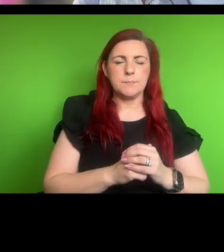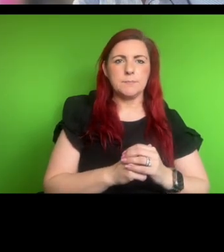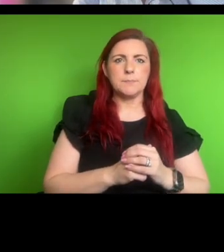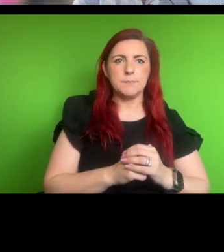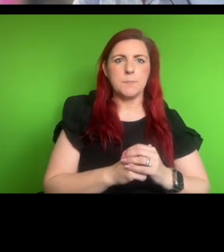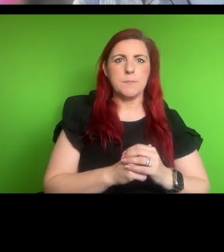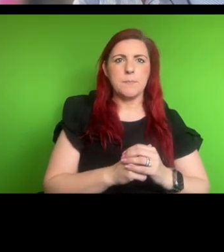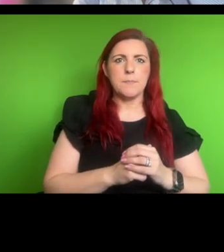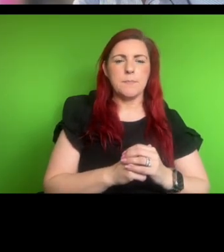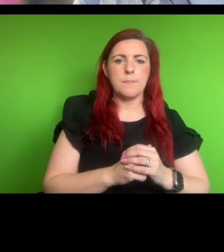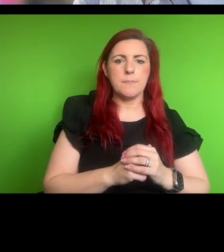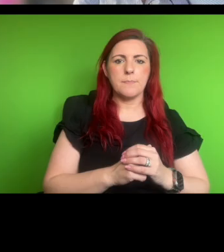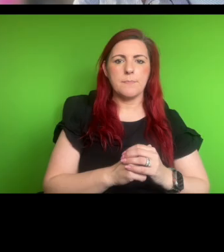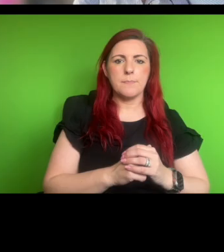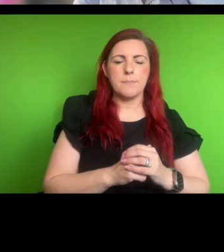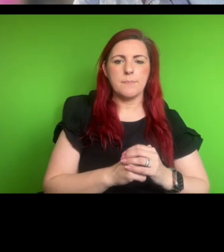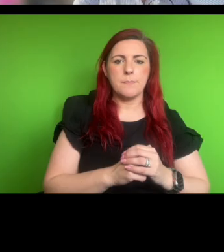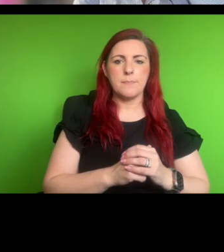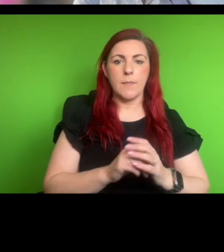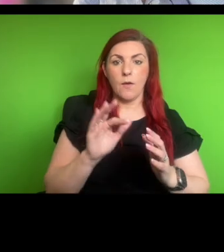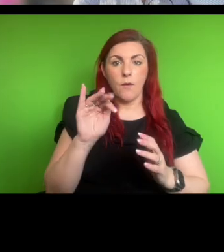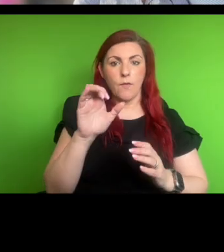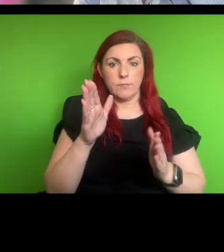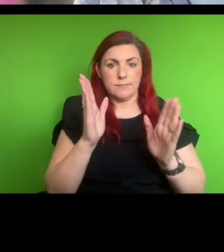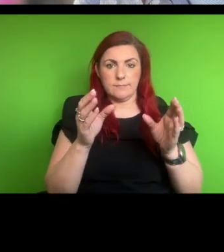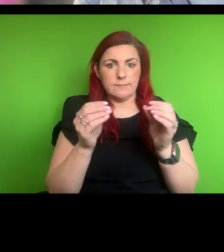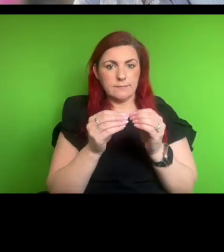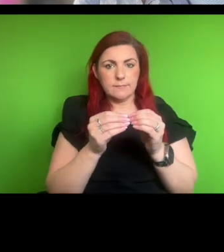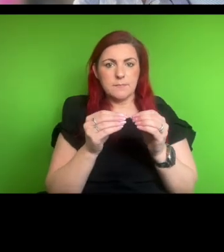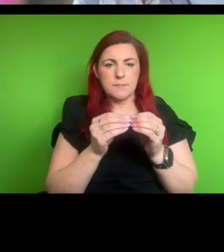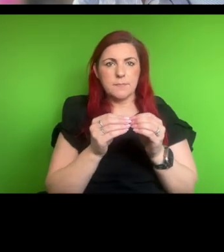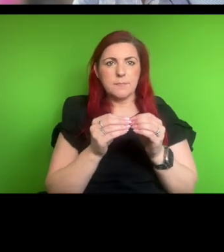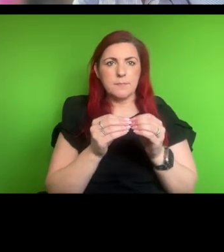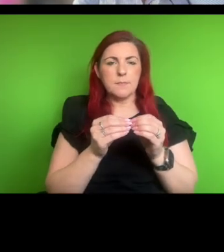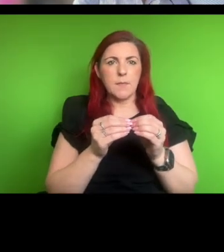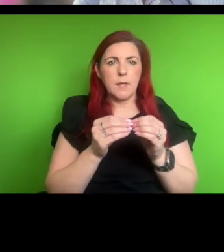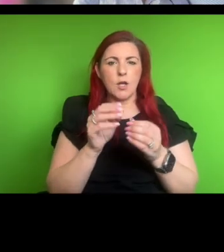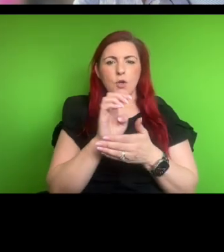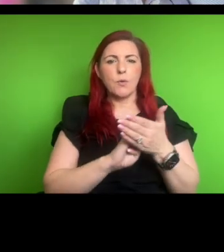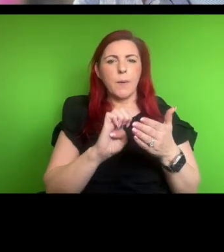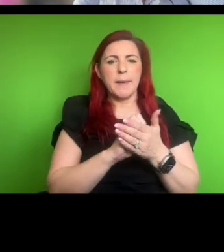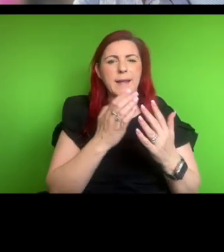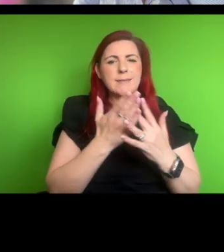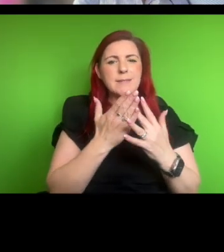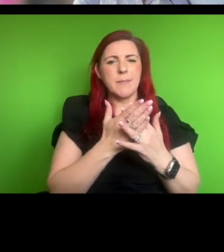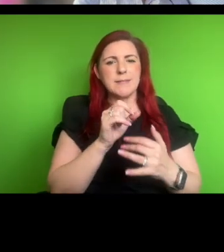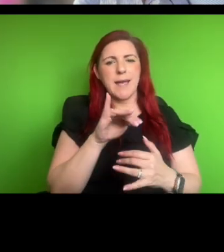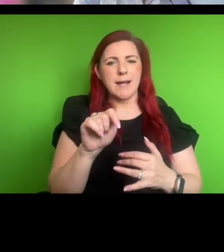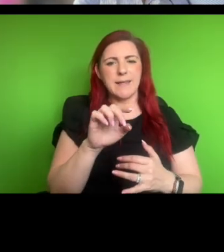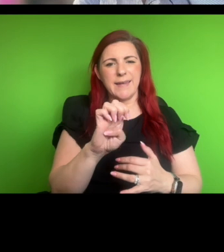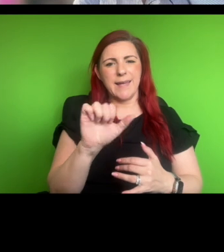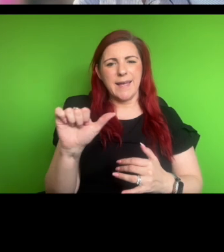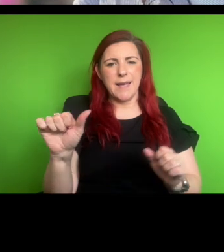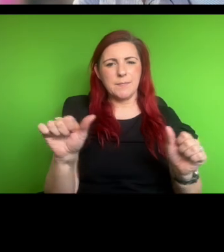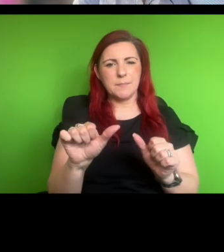Fergal has already alluded to, the European Accessibility Act covers a range of products and